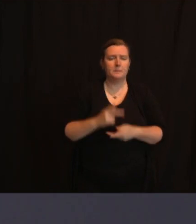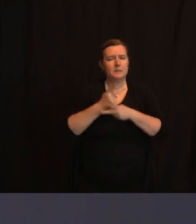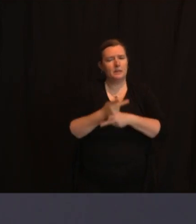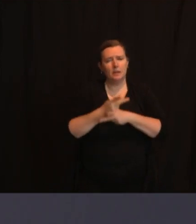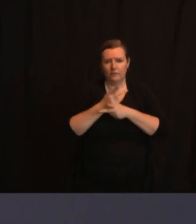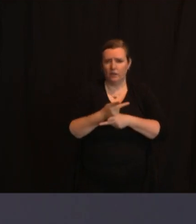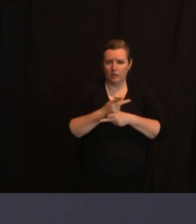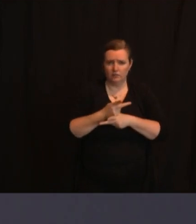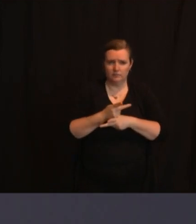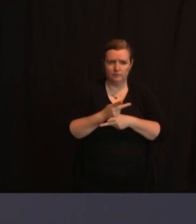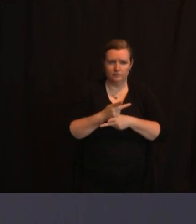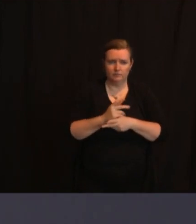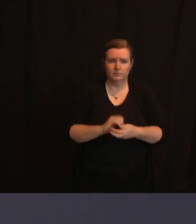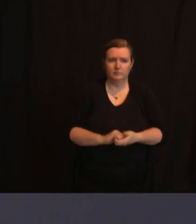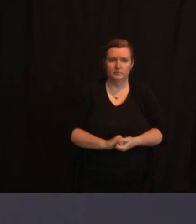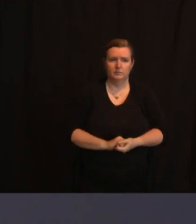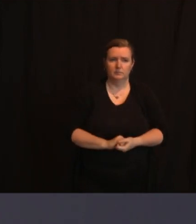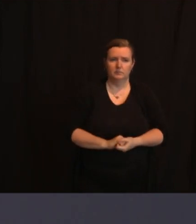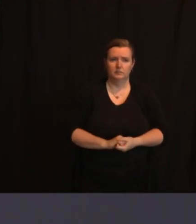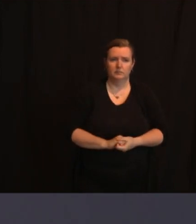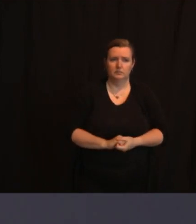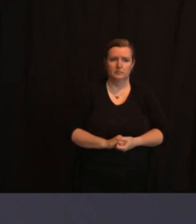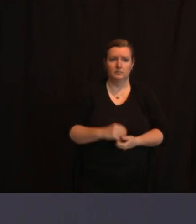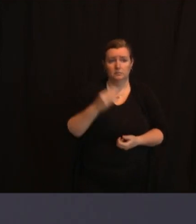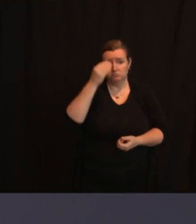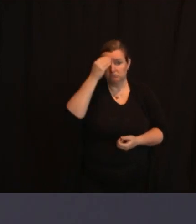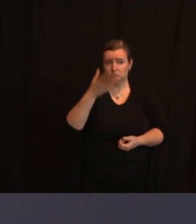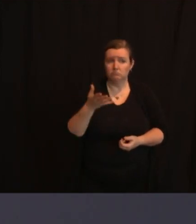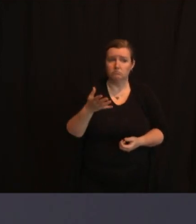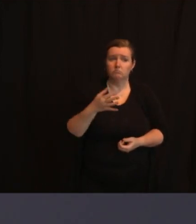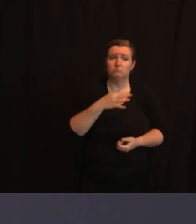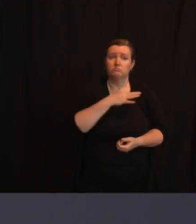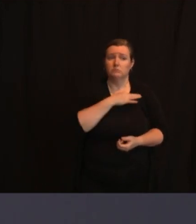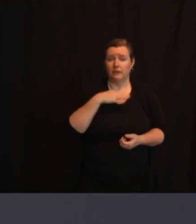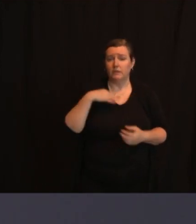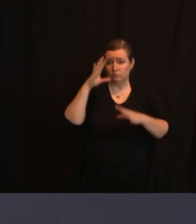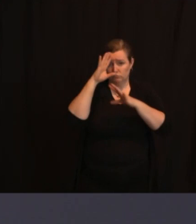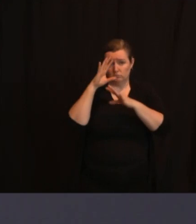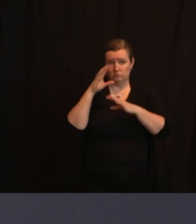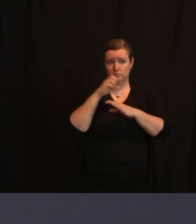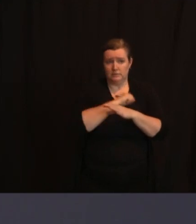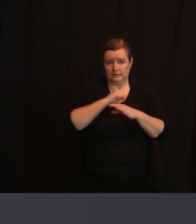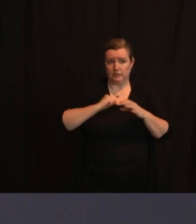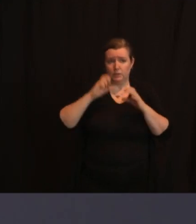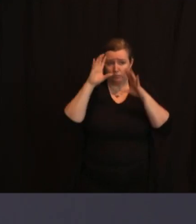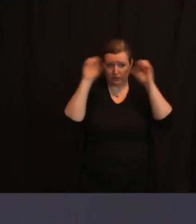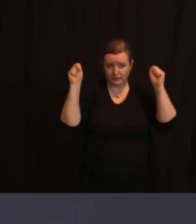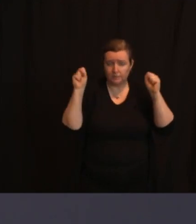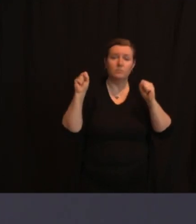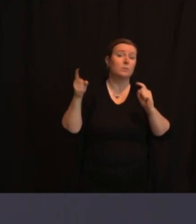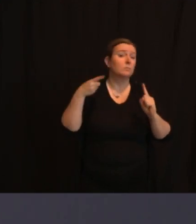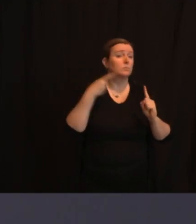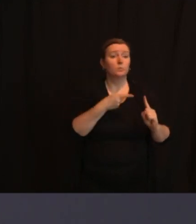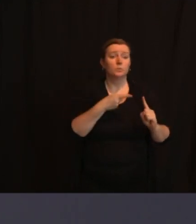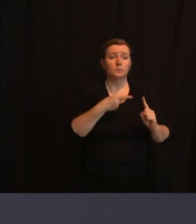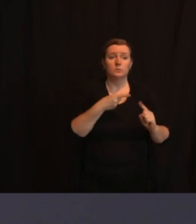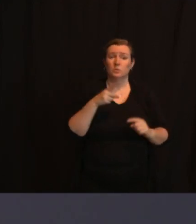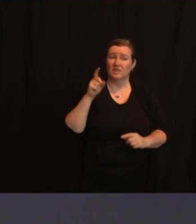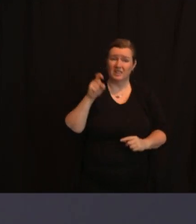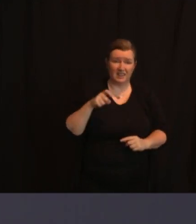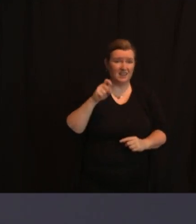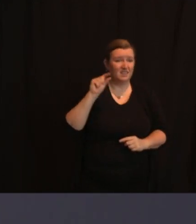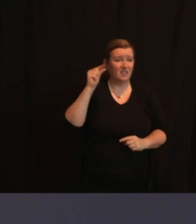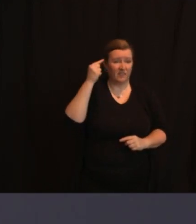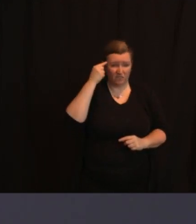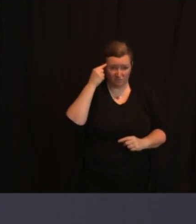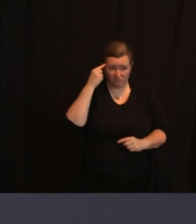said this to him, and he knows this, and I think we all understand this point. We need government in many cases more than we've ever